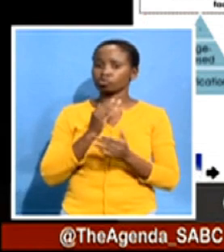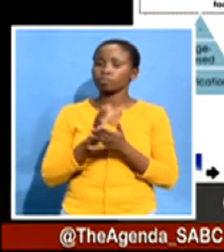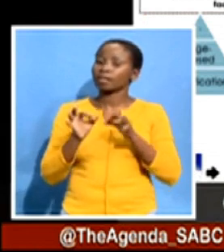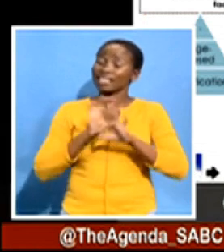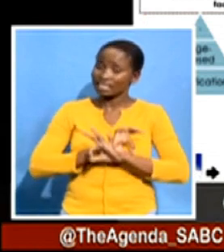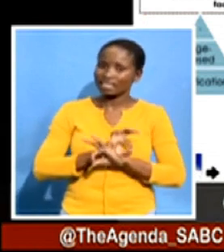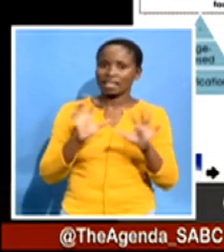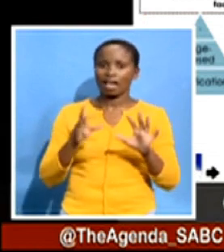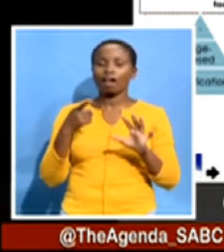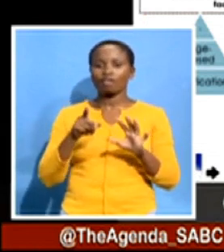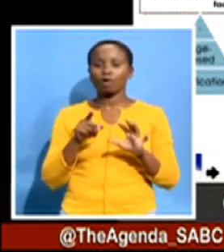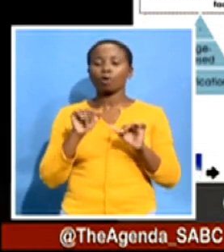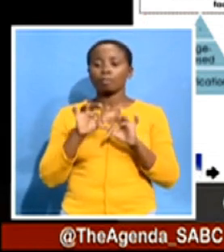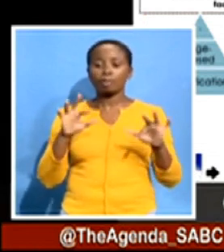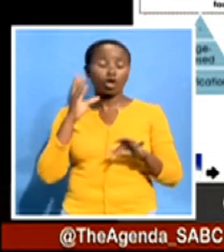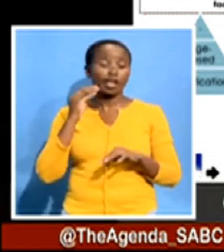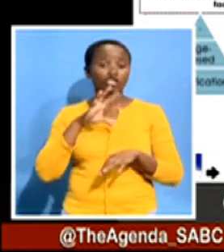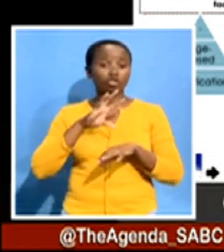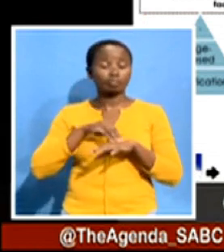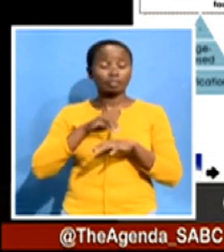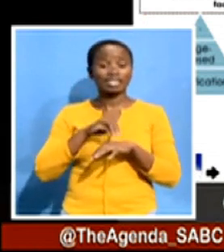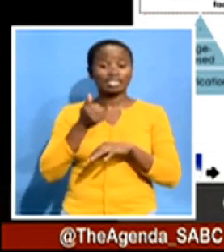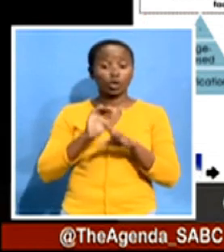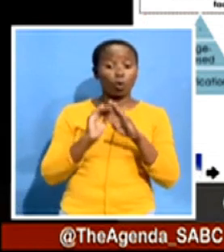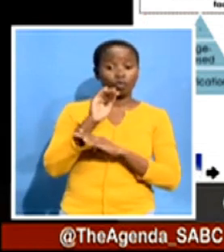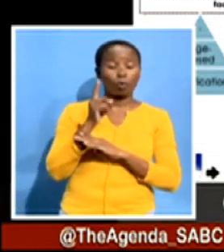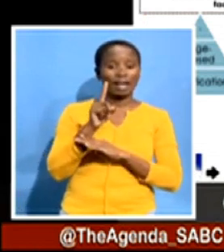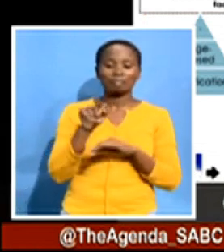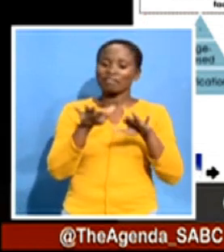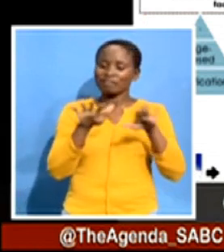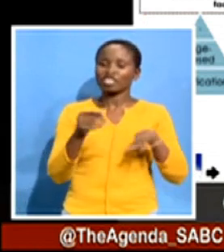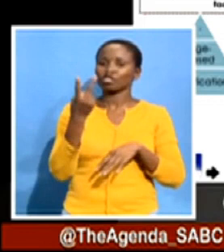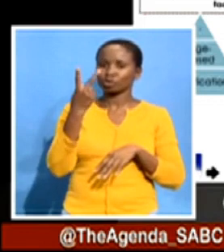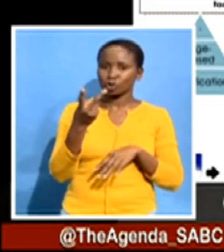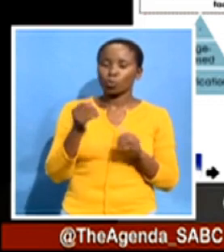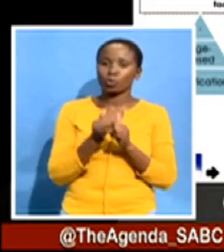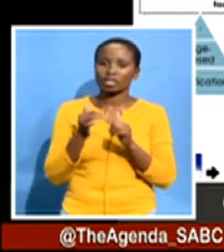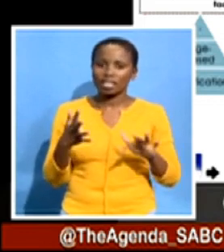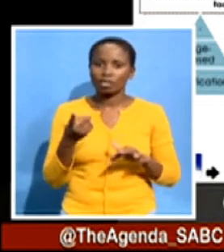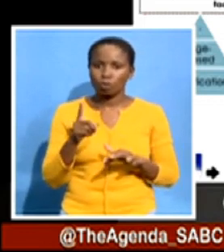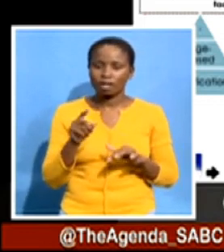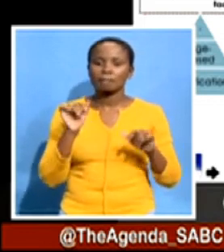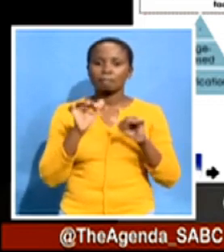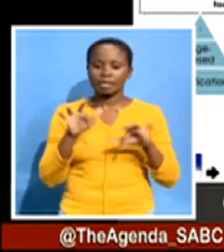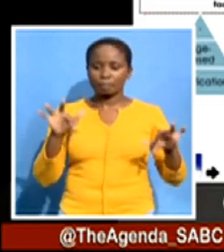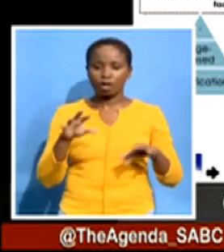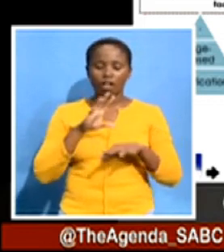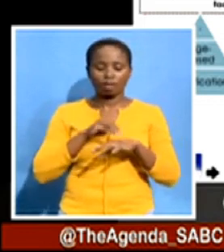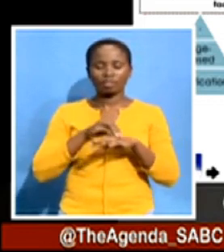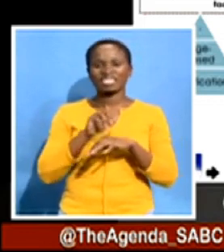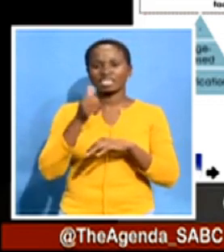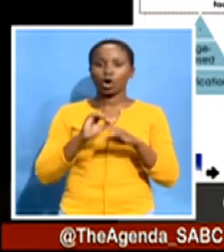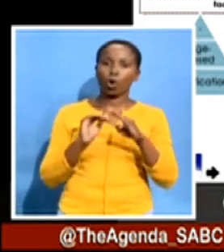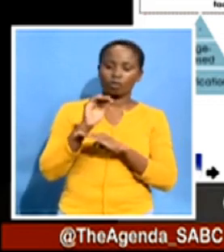province. That phase 2 starts with the people over the age of 60. We will, down the line, start saying